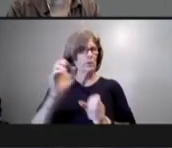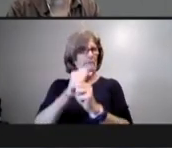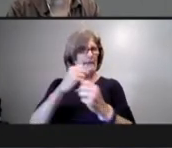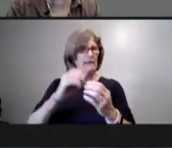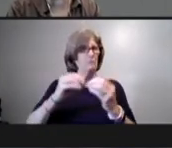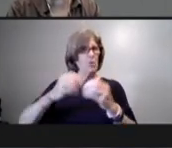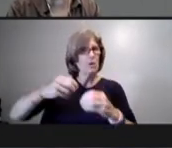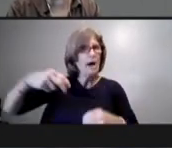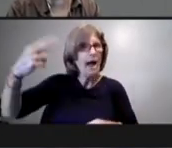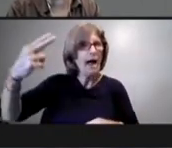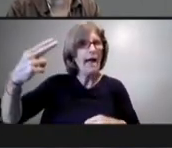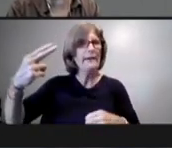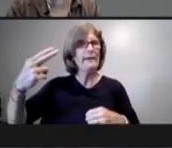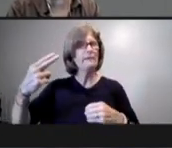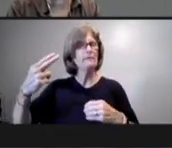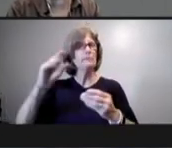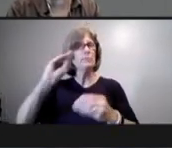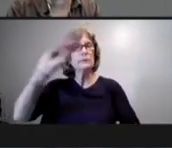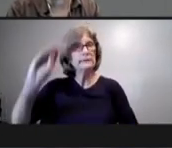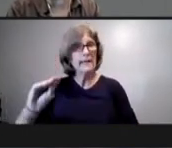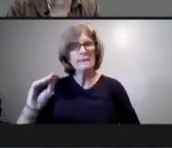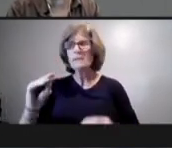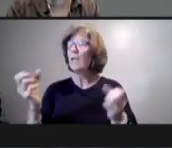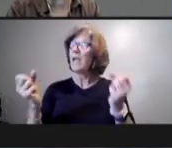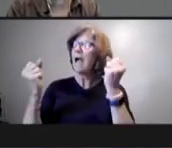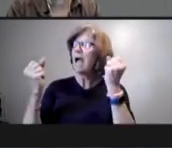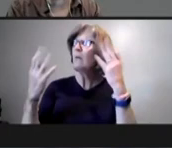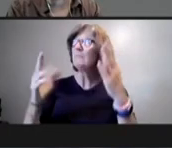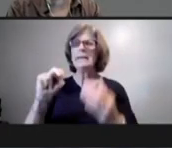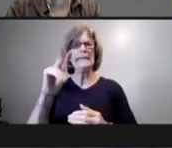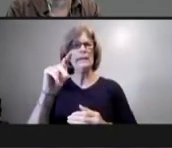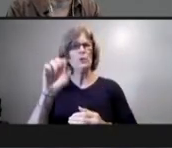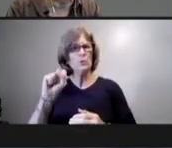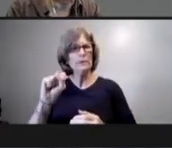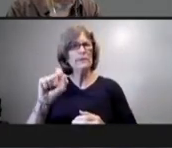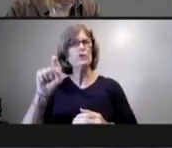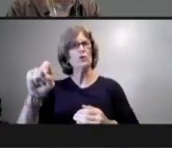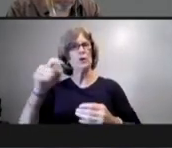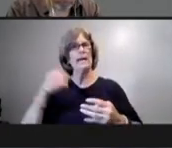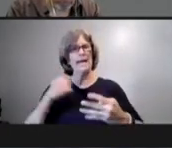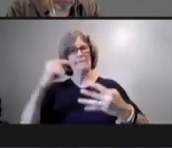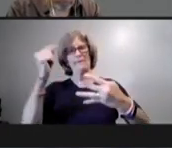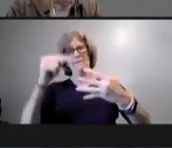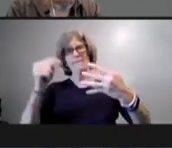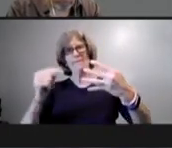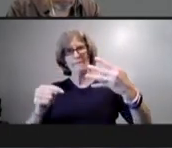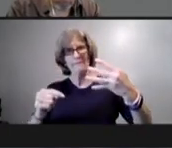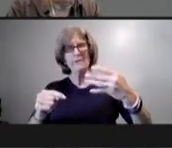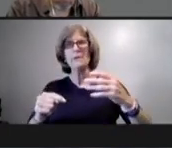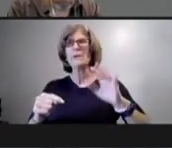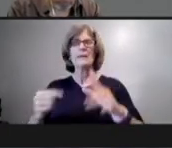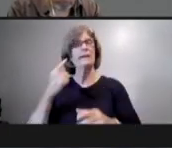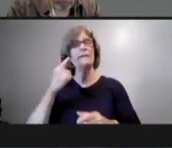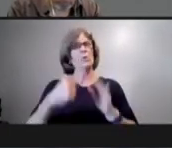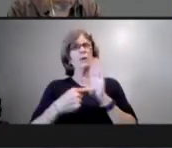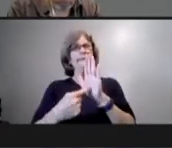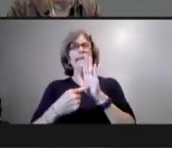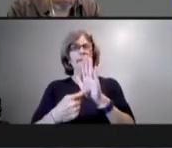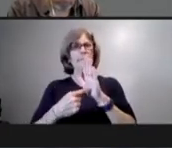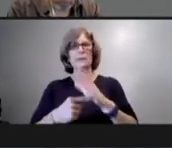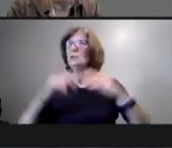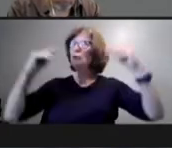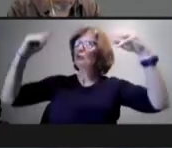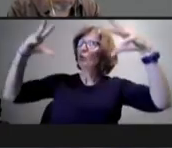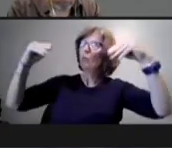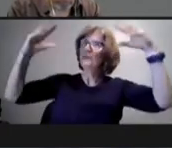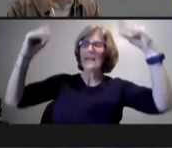be explicitly, how many units should explicitly have, for example, a strobe light alarm clock, a strobe